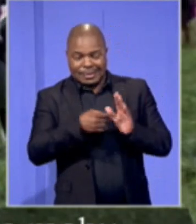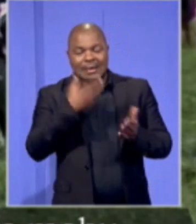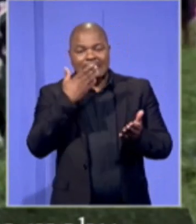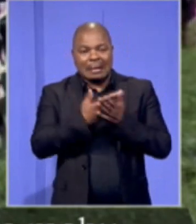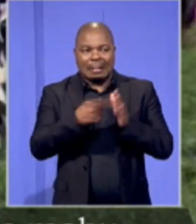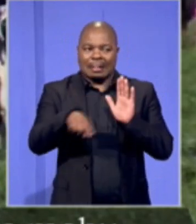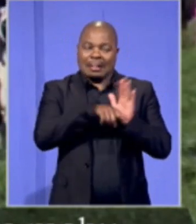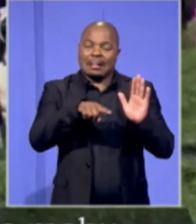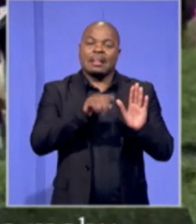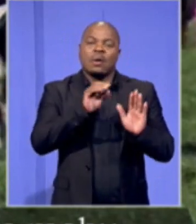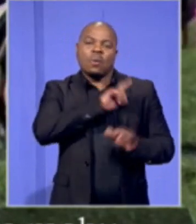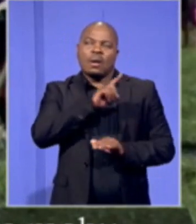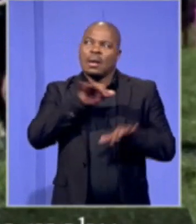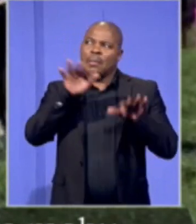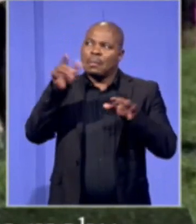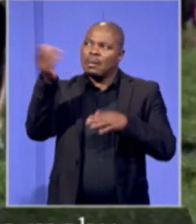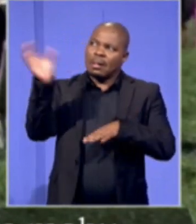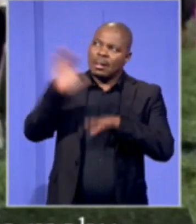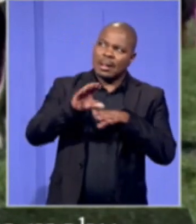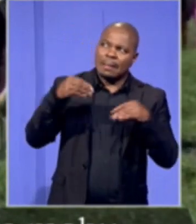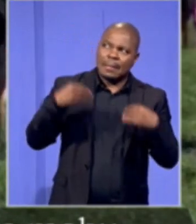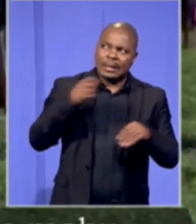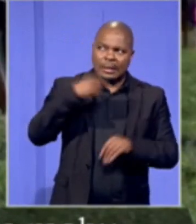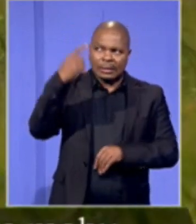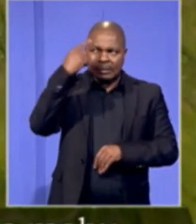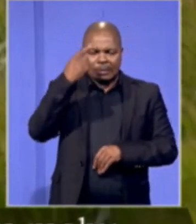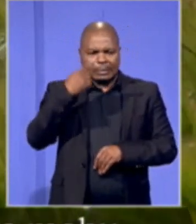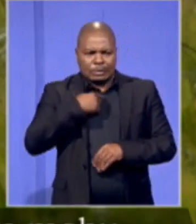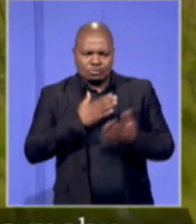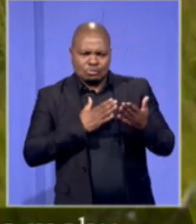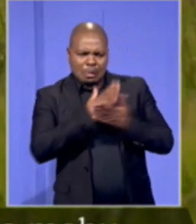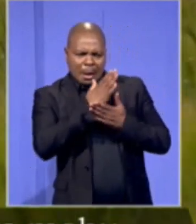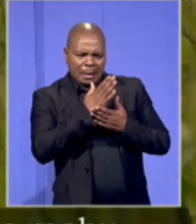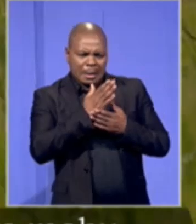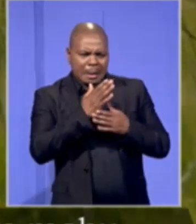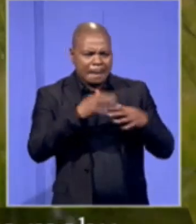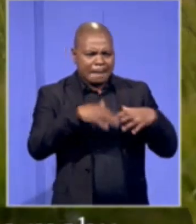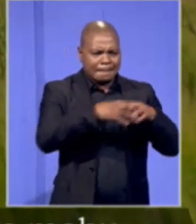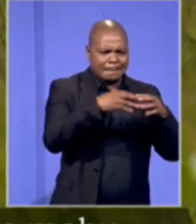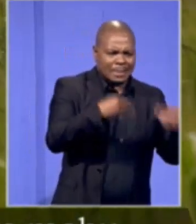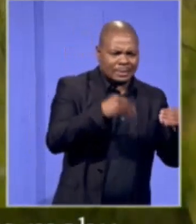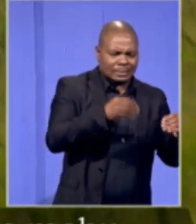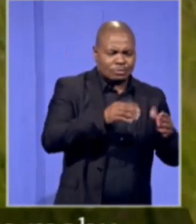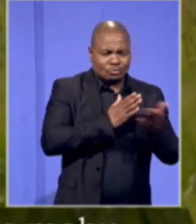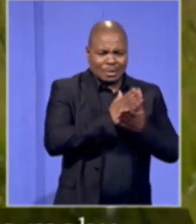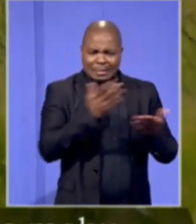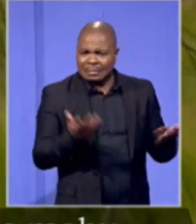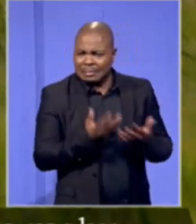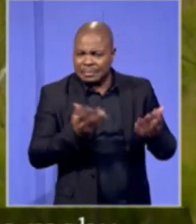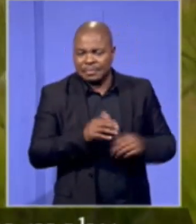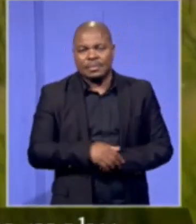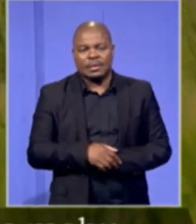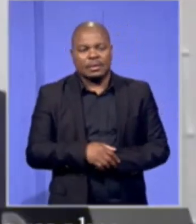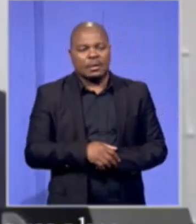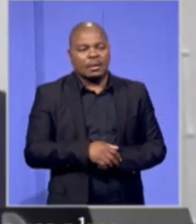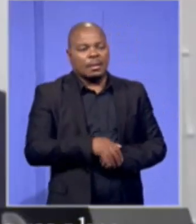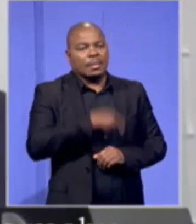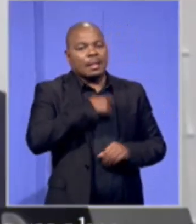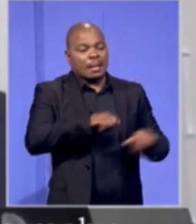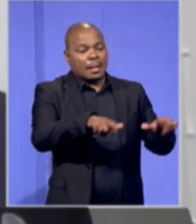ka ha batsetedi ba ngongoreha ka tshireletso ya ditokelo tsa ho ba le thepa. The new legislation about expropriation